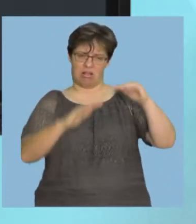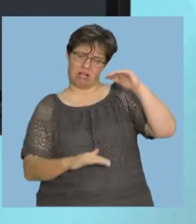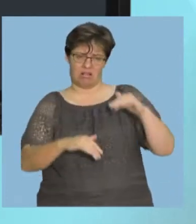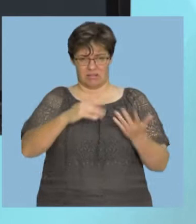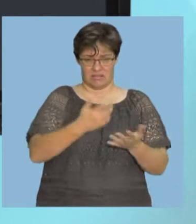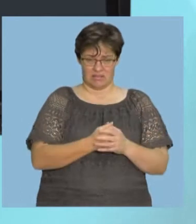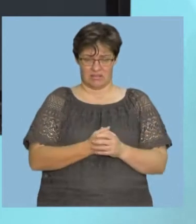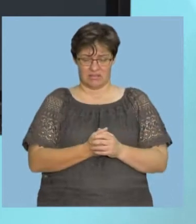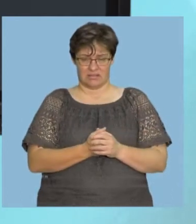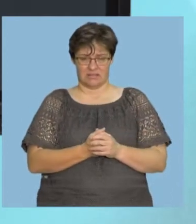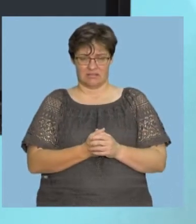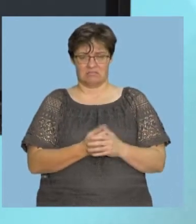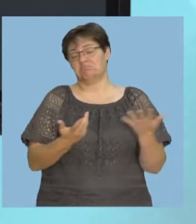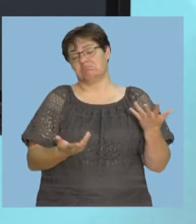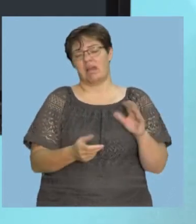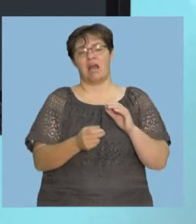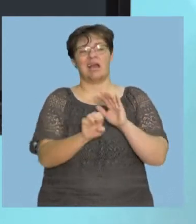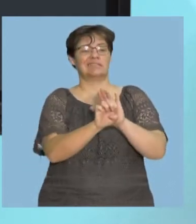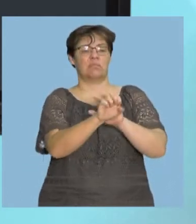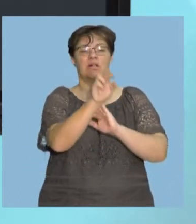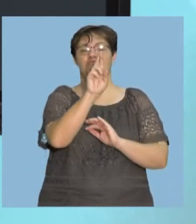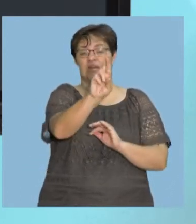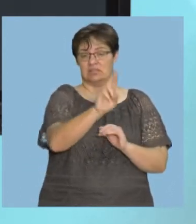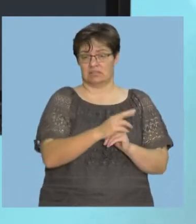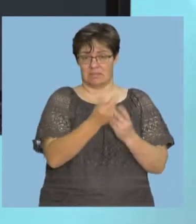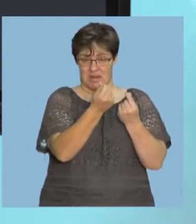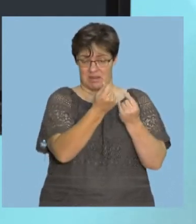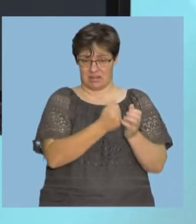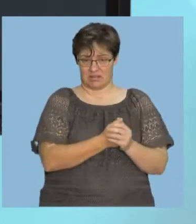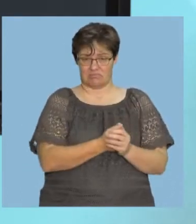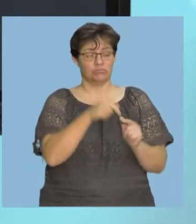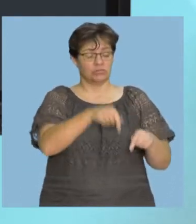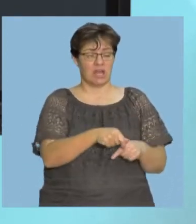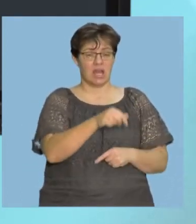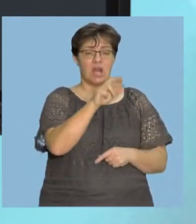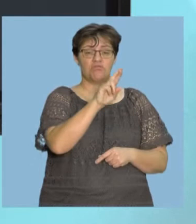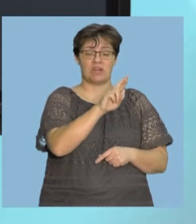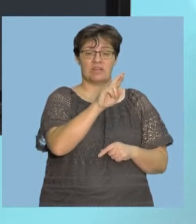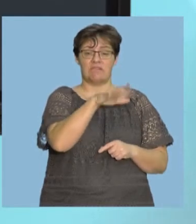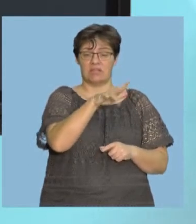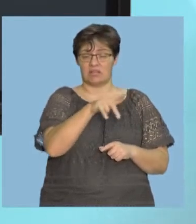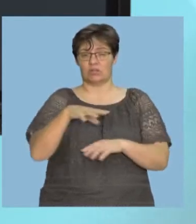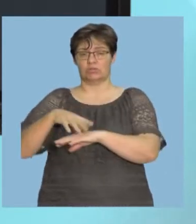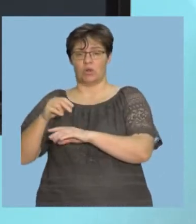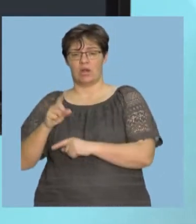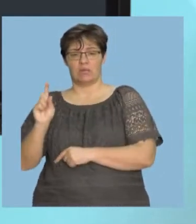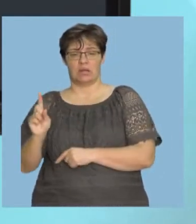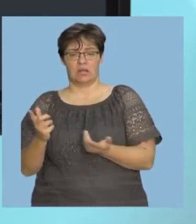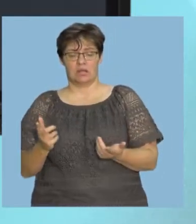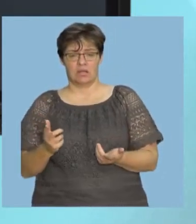say, the rand. Today the rand is 15 rand to $1. Suddenly it changed to